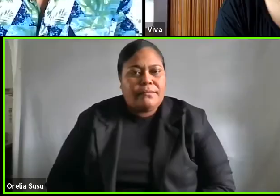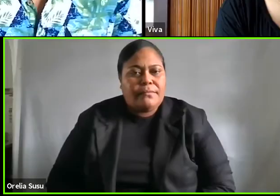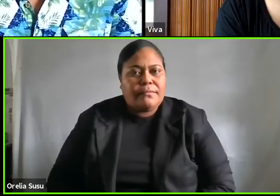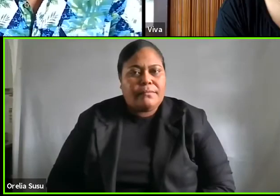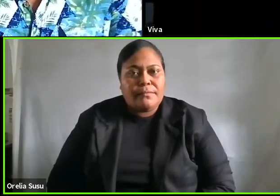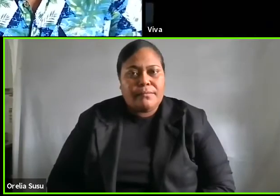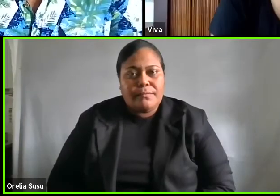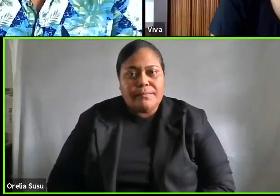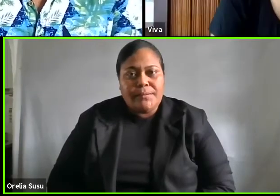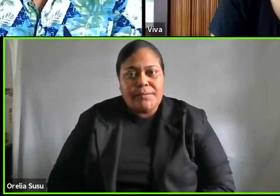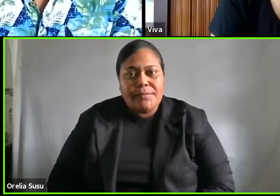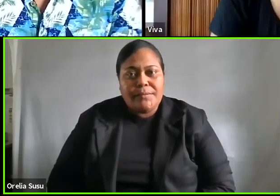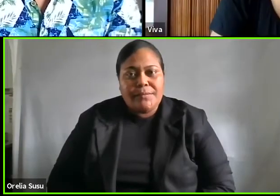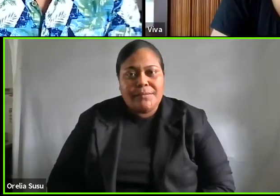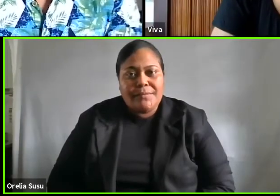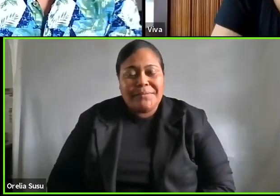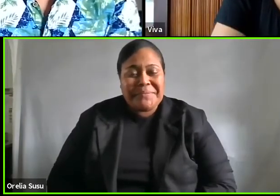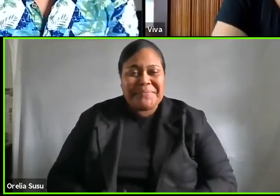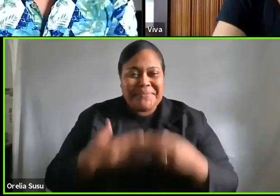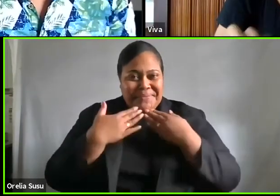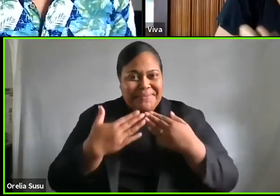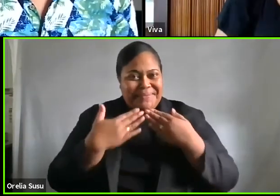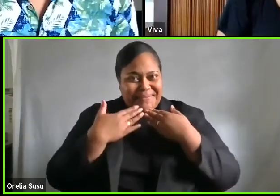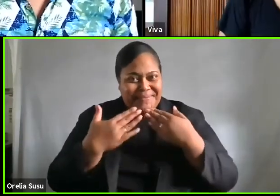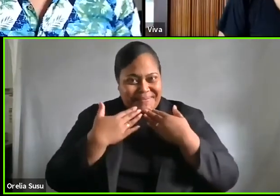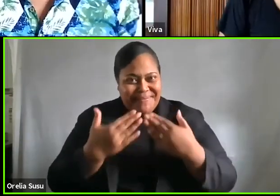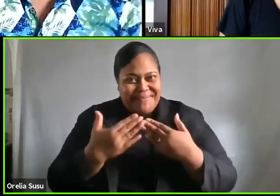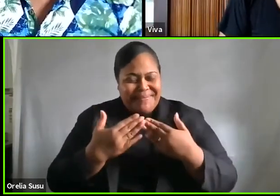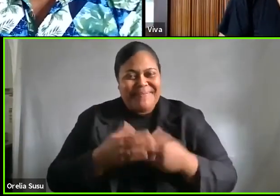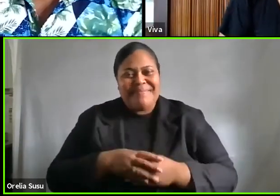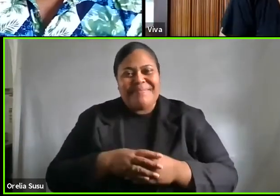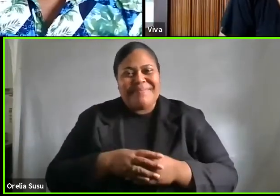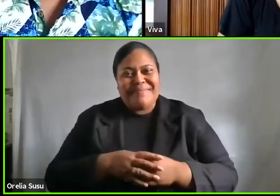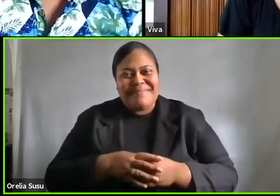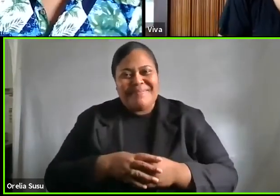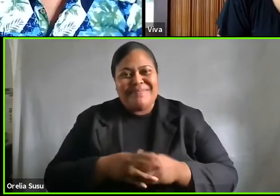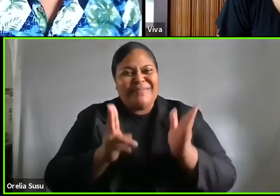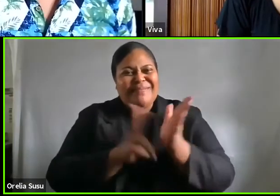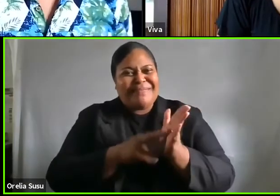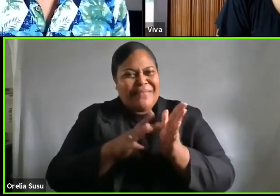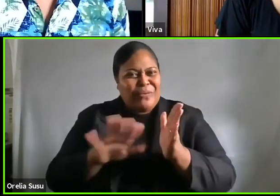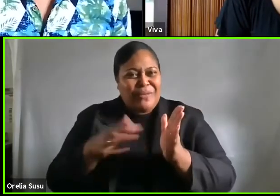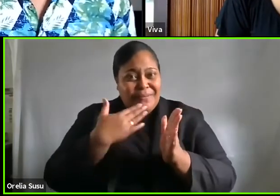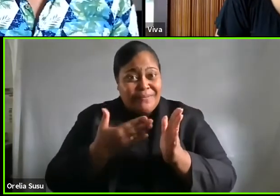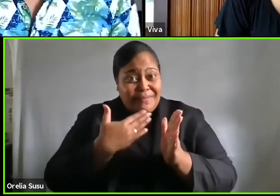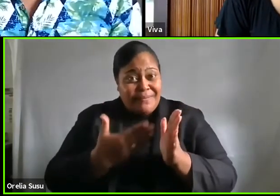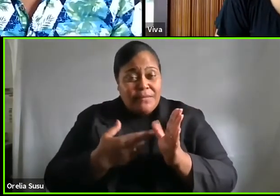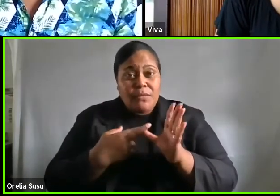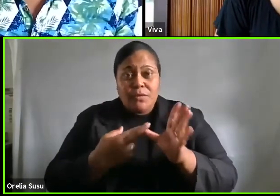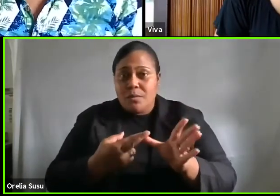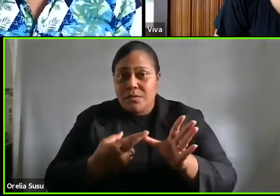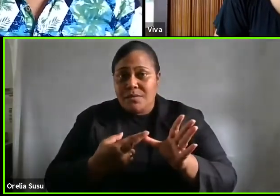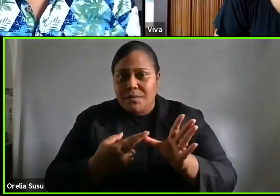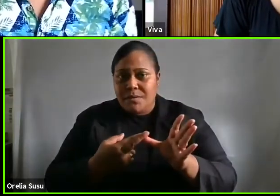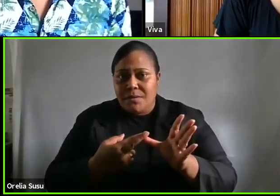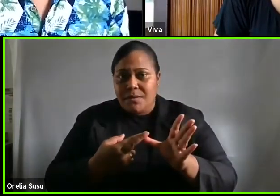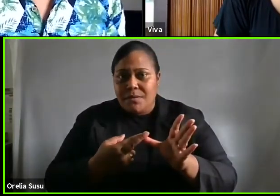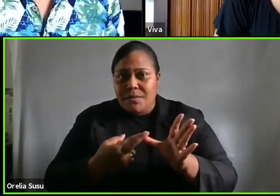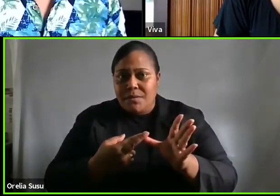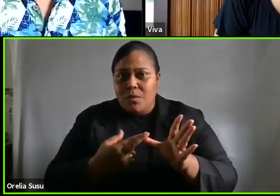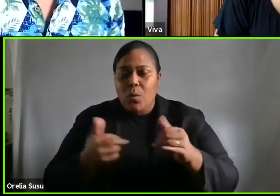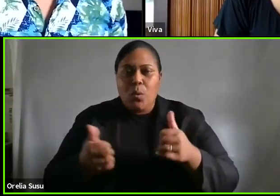Thank you so much for that response. And there's been really some